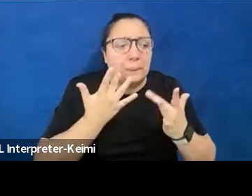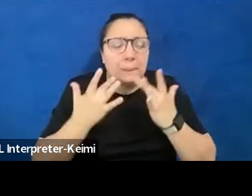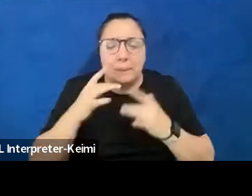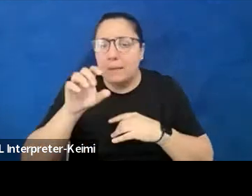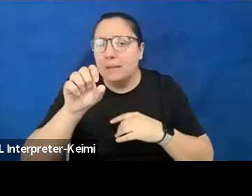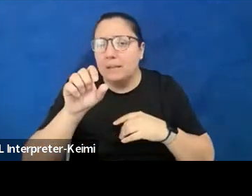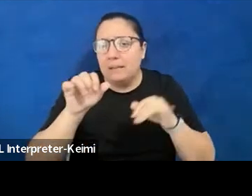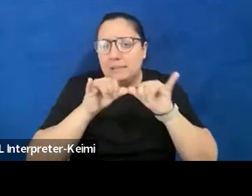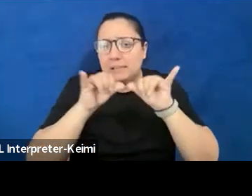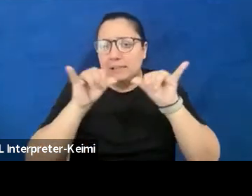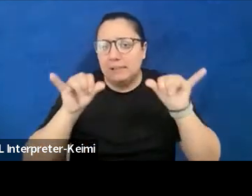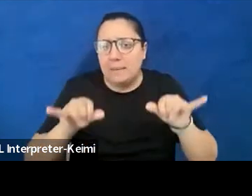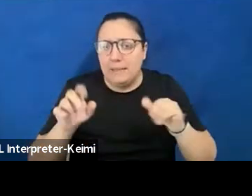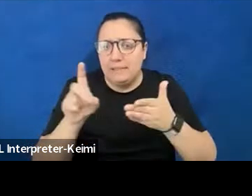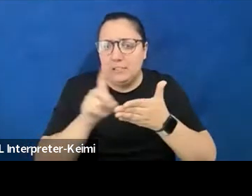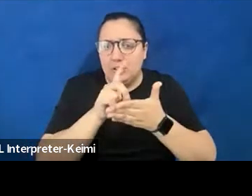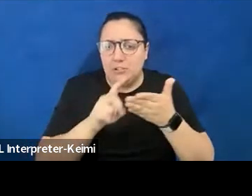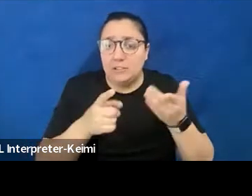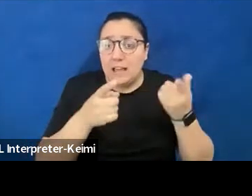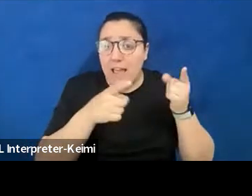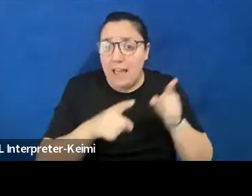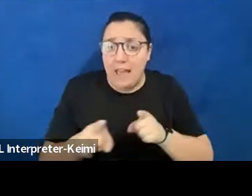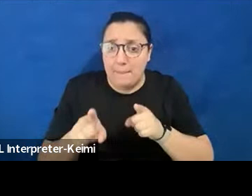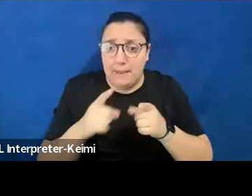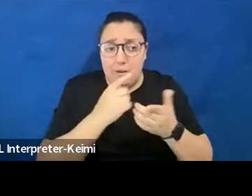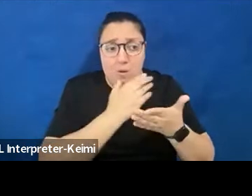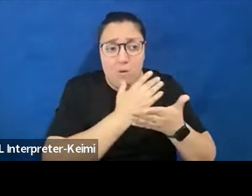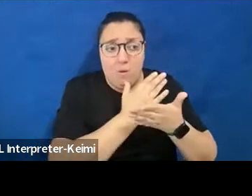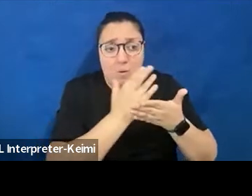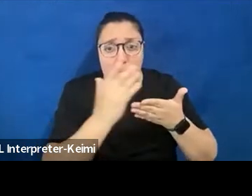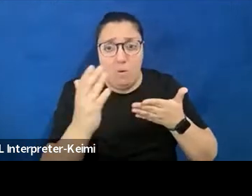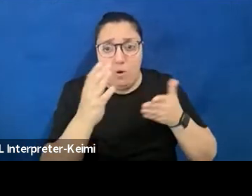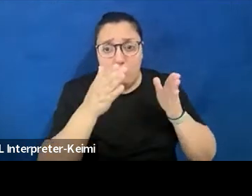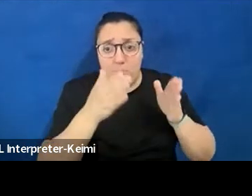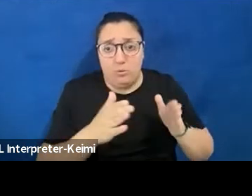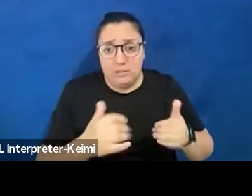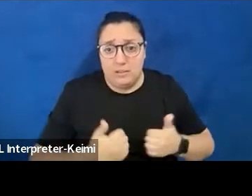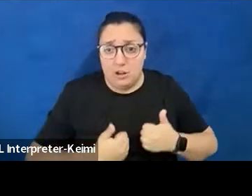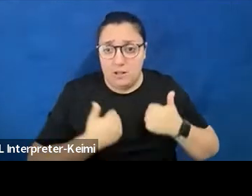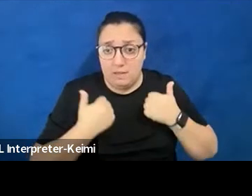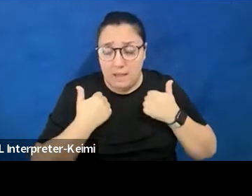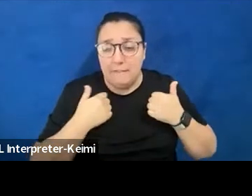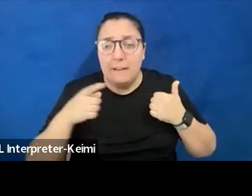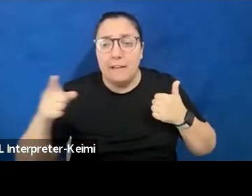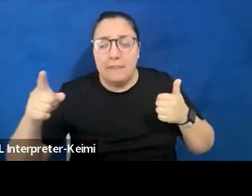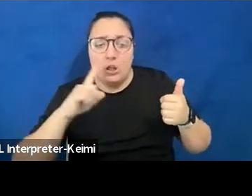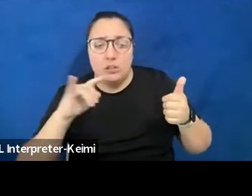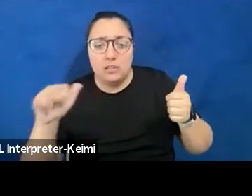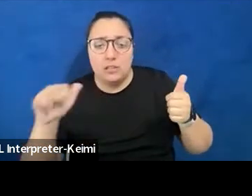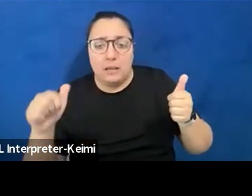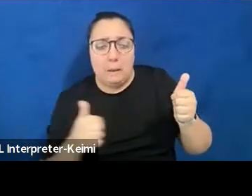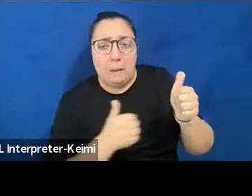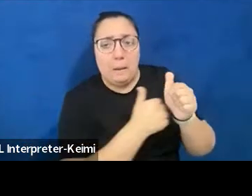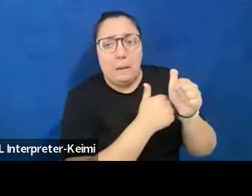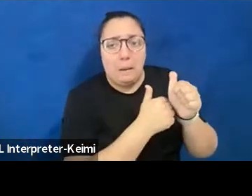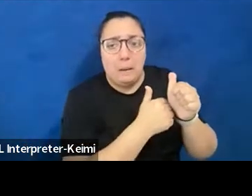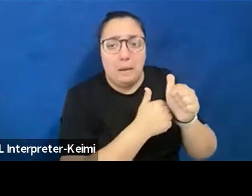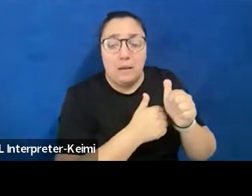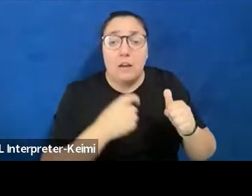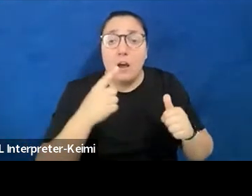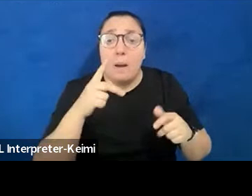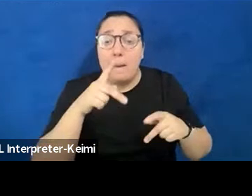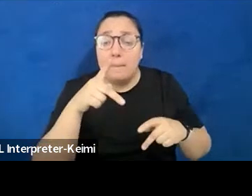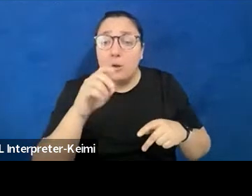that takes place over the course of an individual's life. Historically, we know for people of color, for